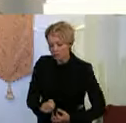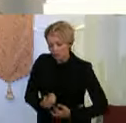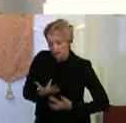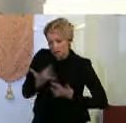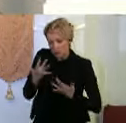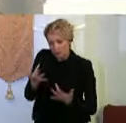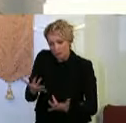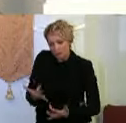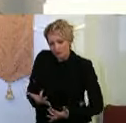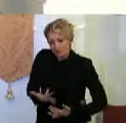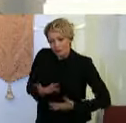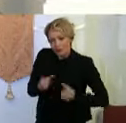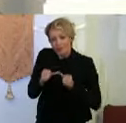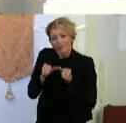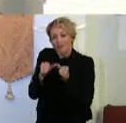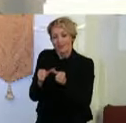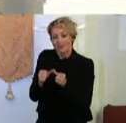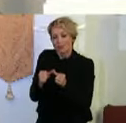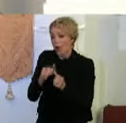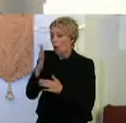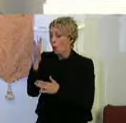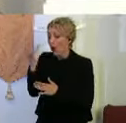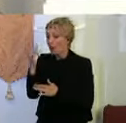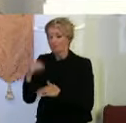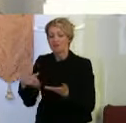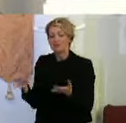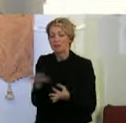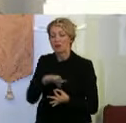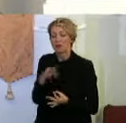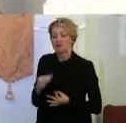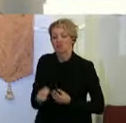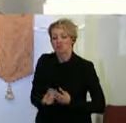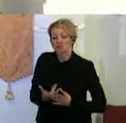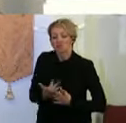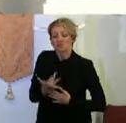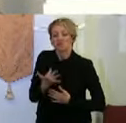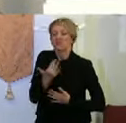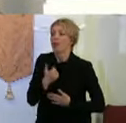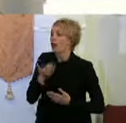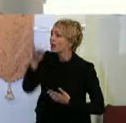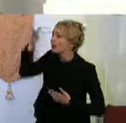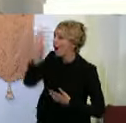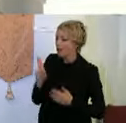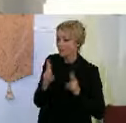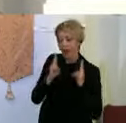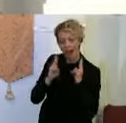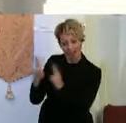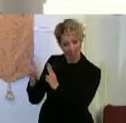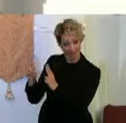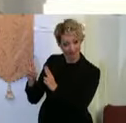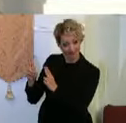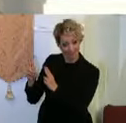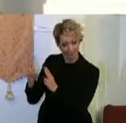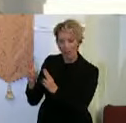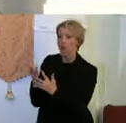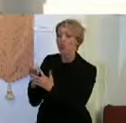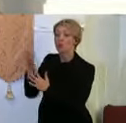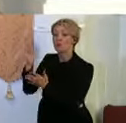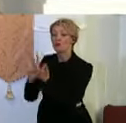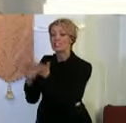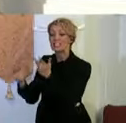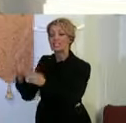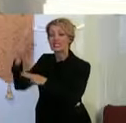renewed by your Spirit. May God be honored, therefore, in Jesus'